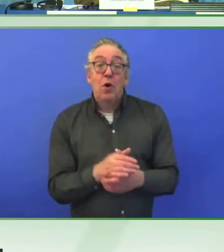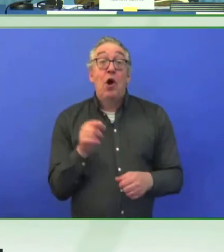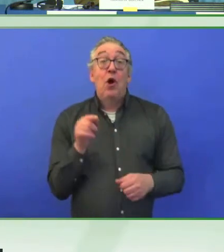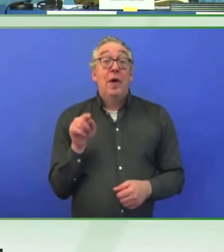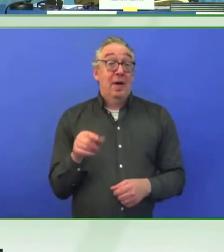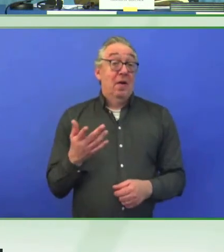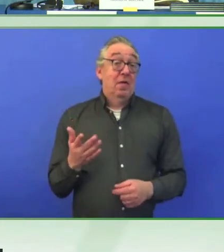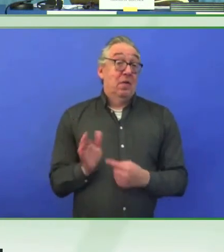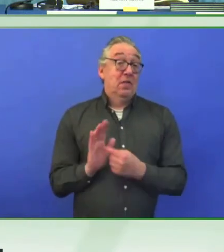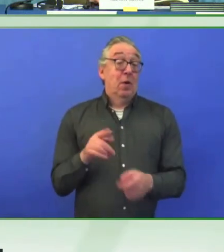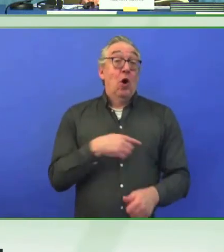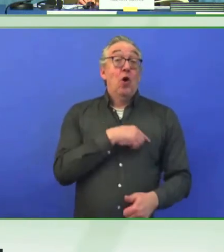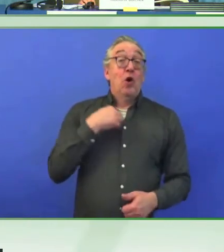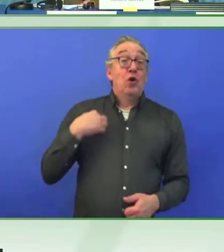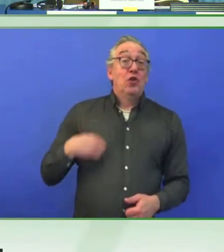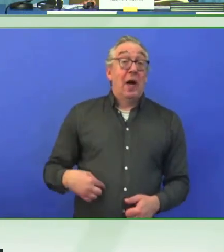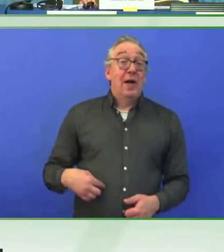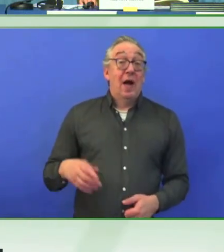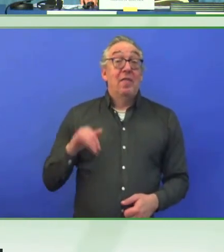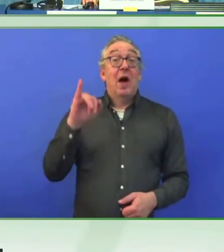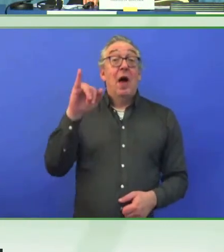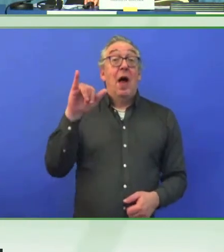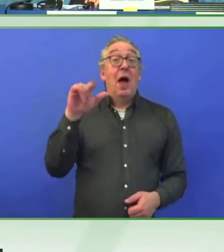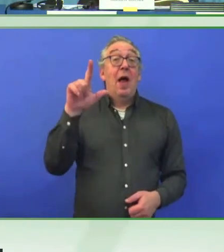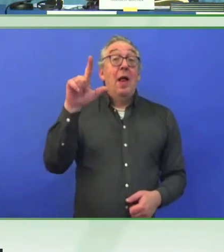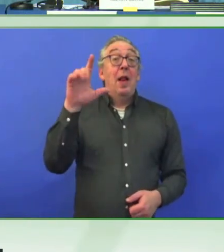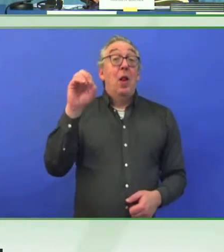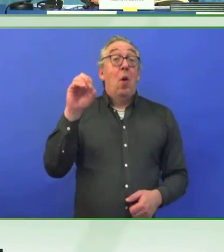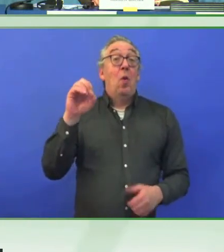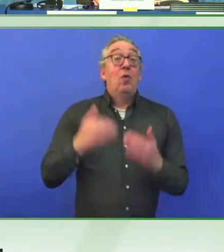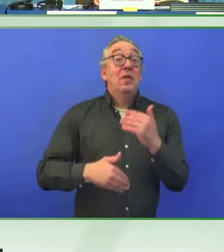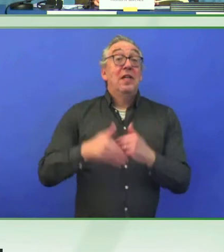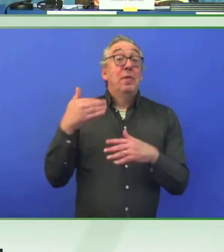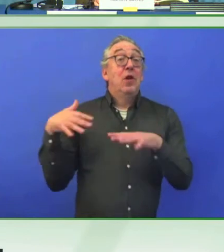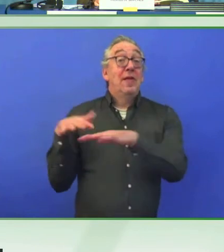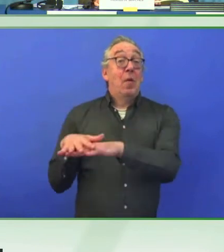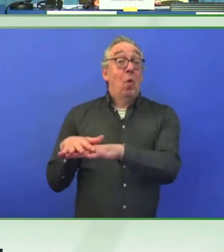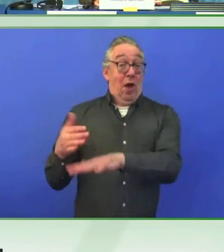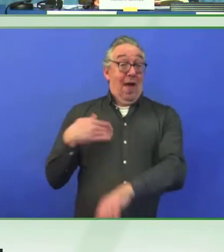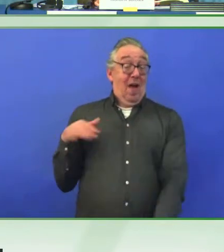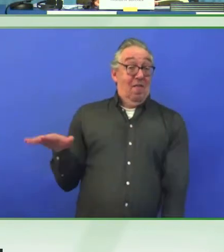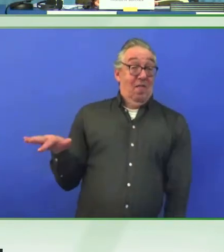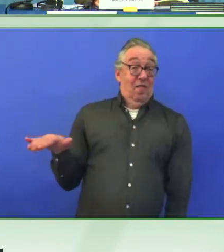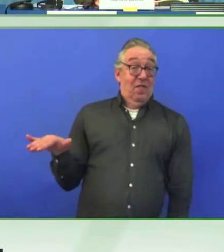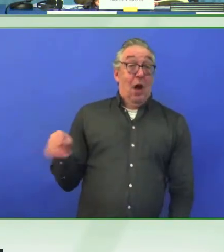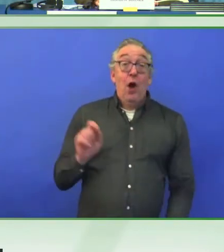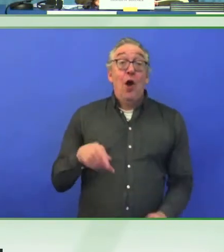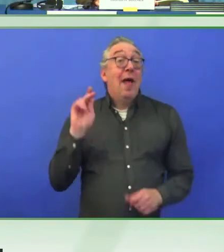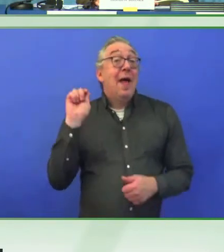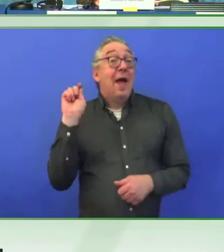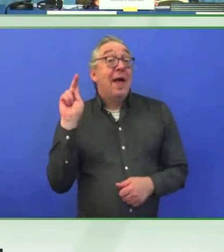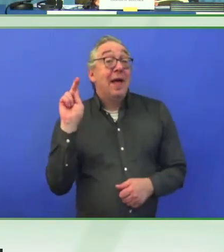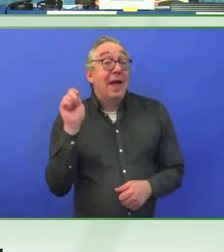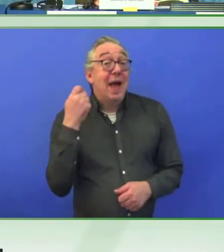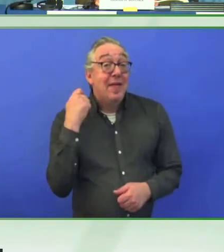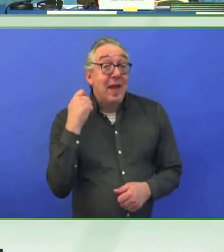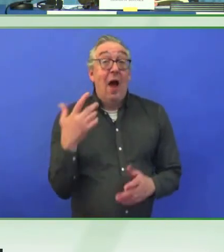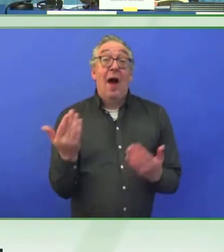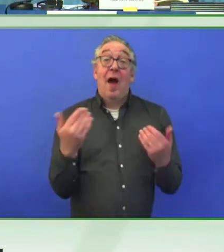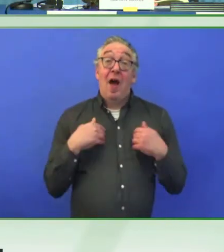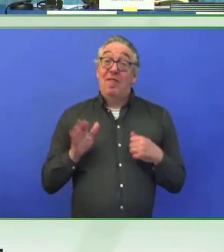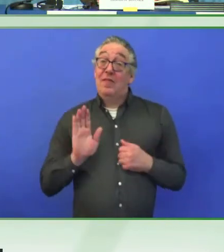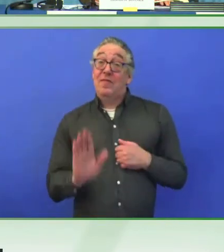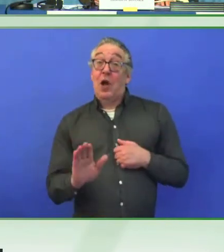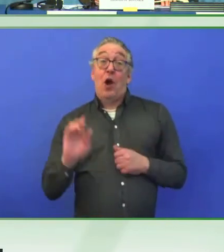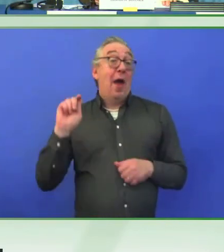chapter of the ILO Global Business and Disability Network. In Kenya, we have the Kenya Business and Disability Network. So in China, Flex is a